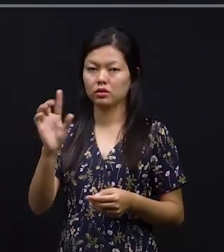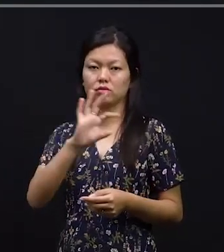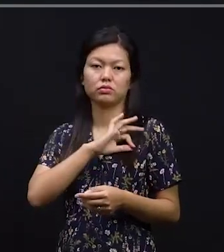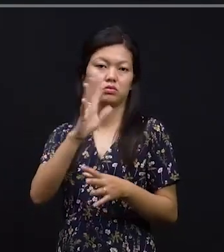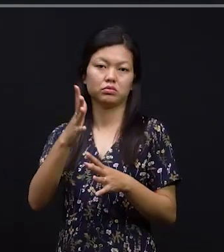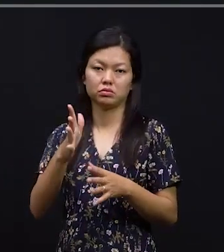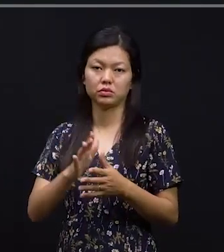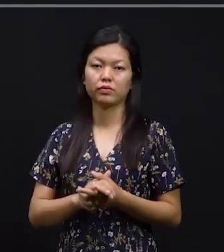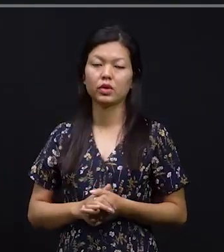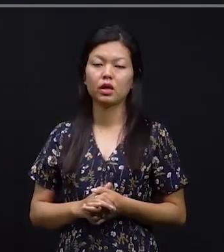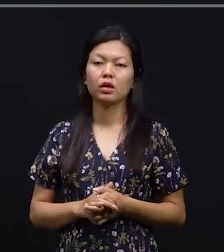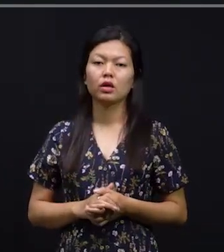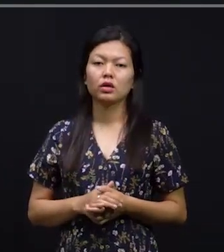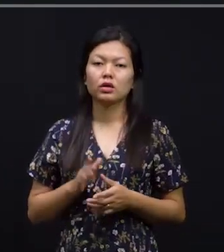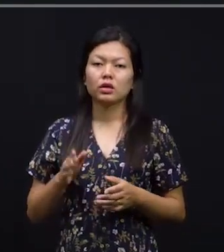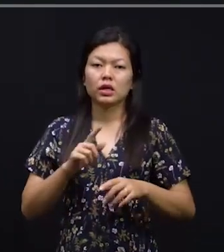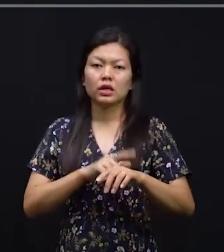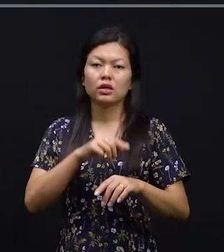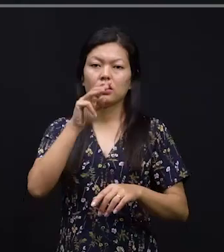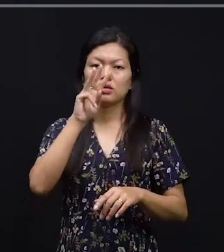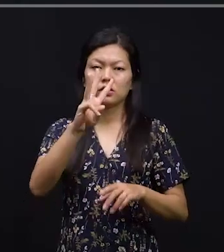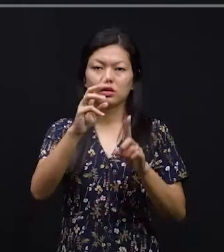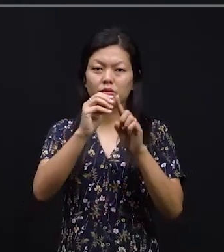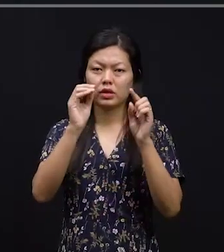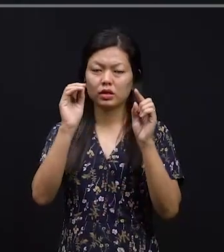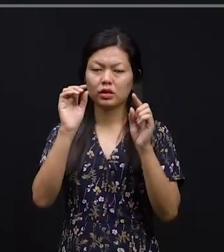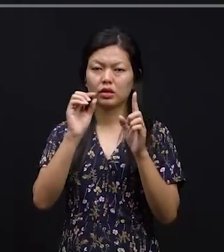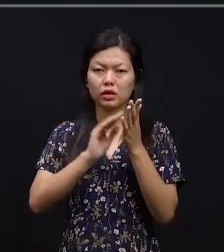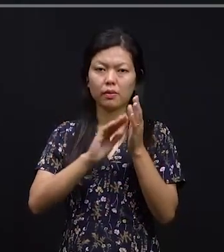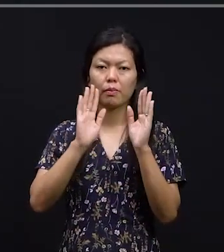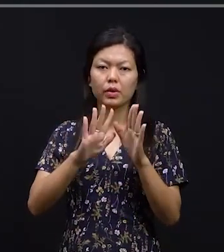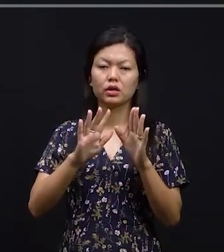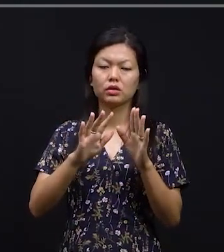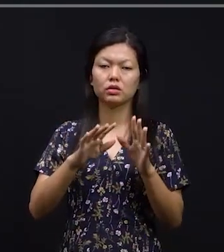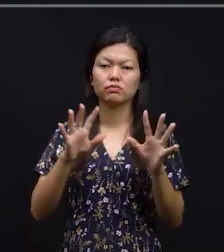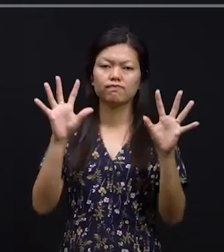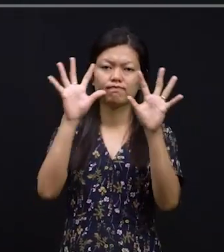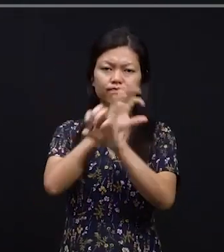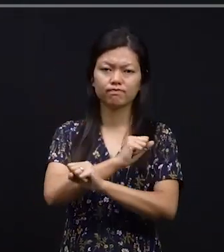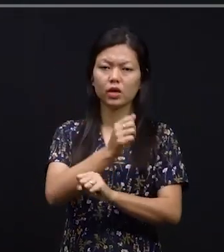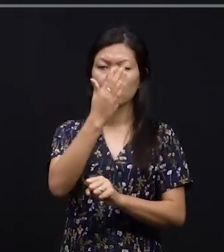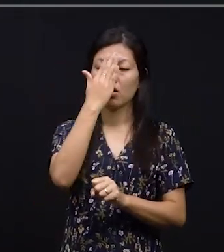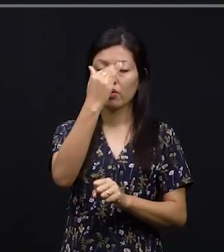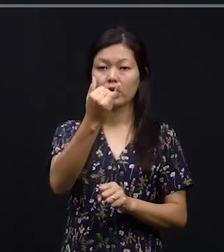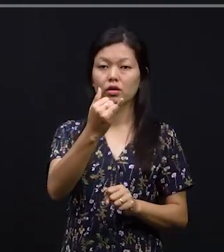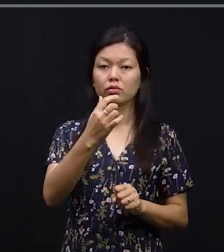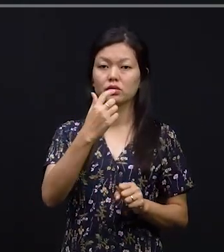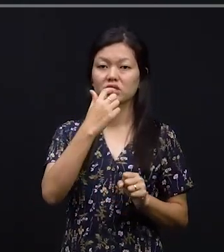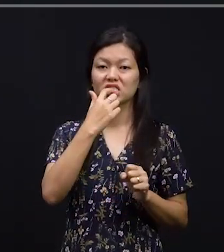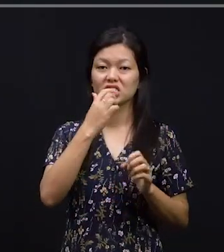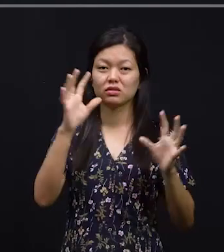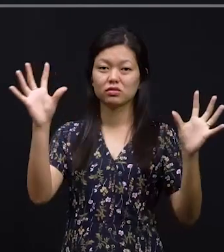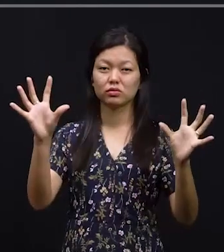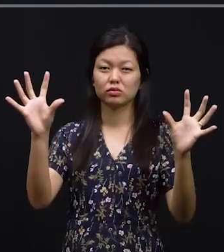dark because of the fog, and that was also the reason why Mr. Scrooge did not see the nephew entering his